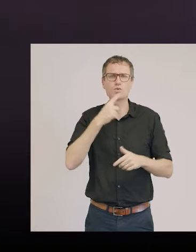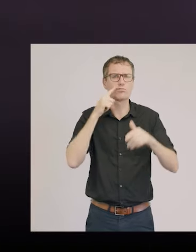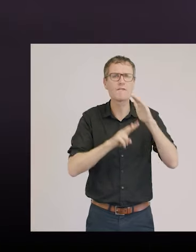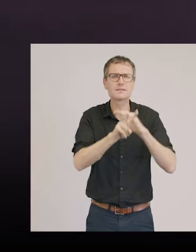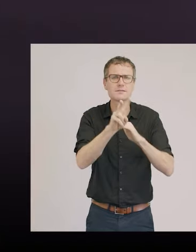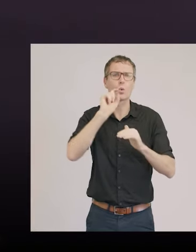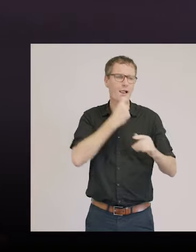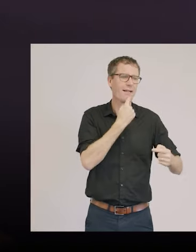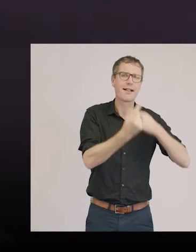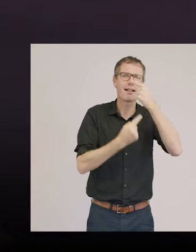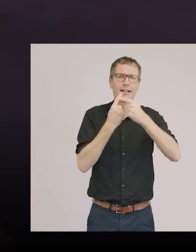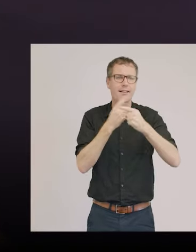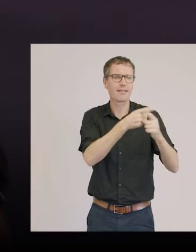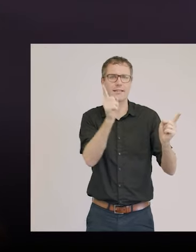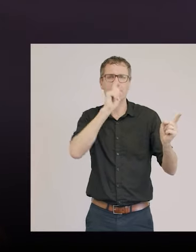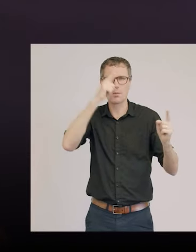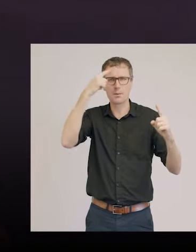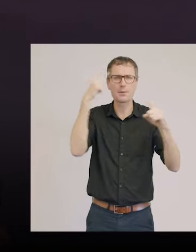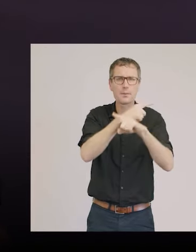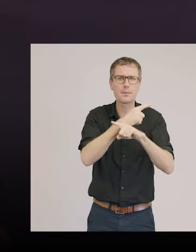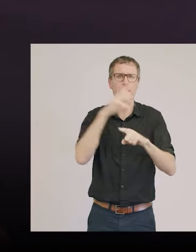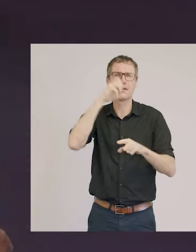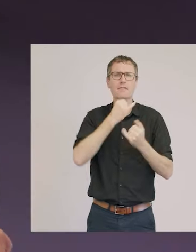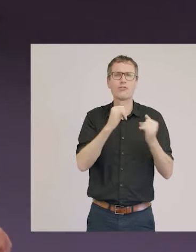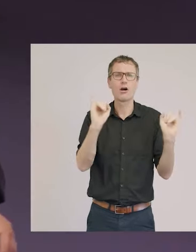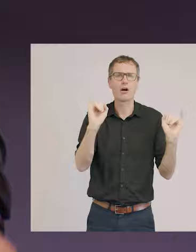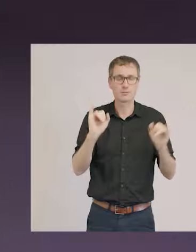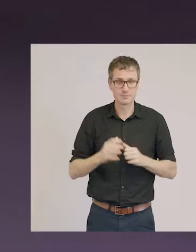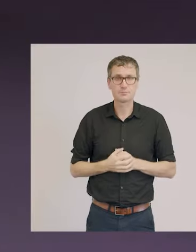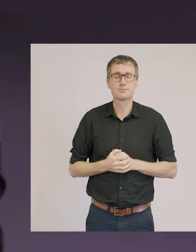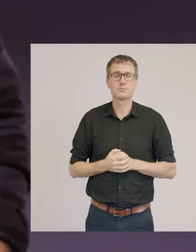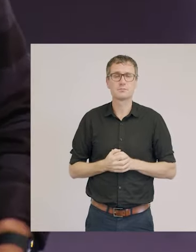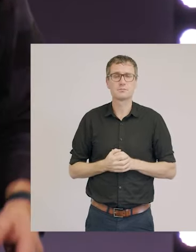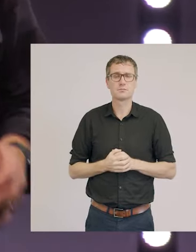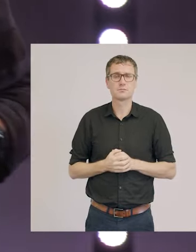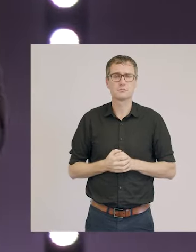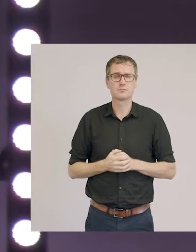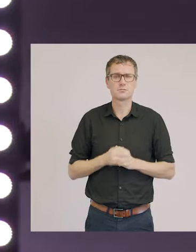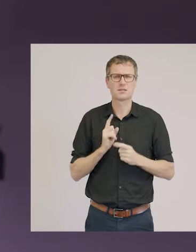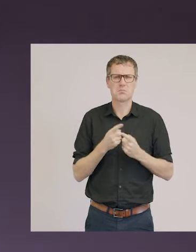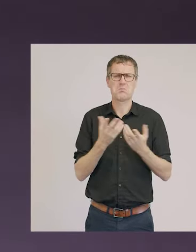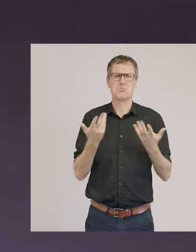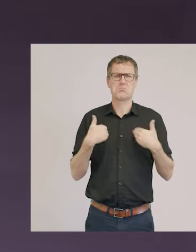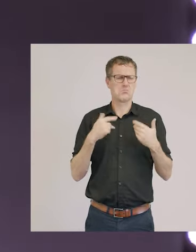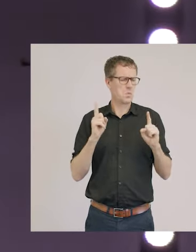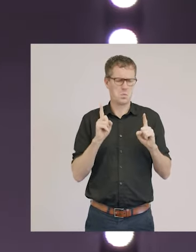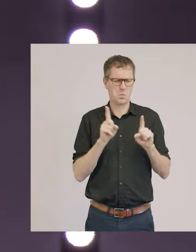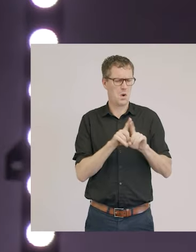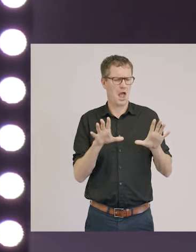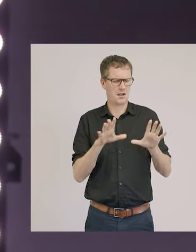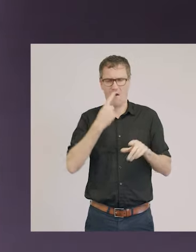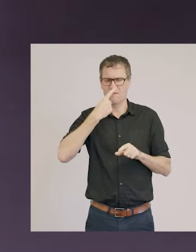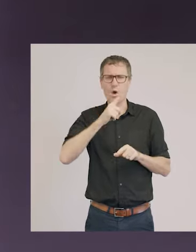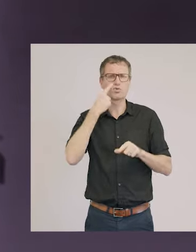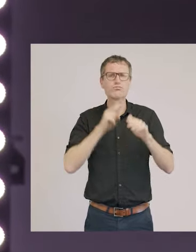appear and they will deceive many people. Now, we don't look at those verses and think about that much because you think to yourself, well, what does a